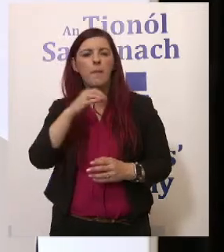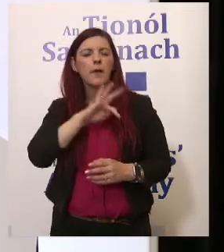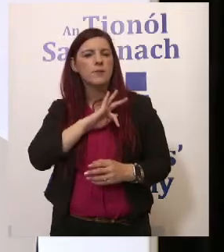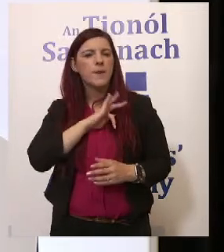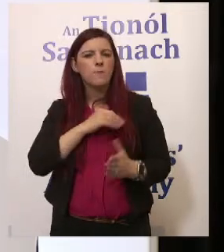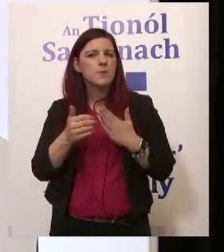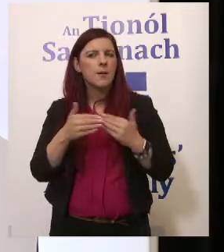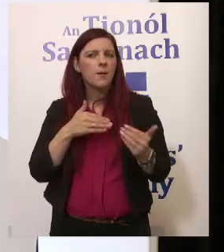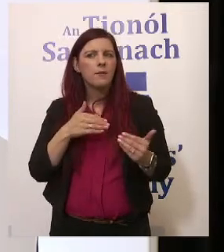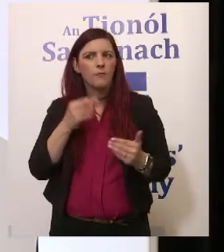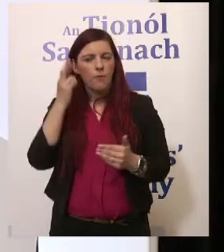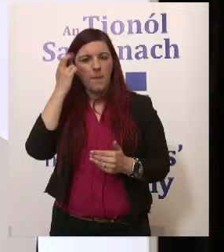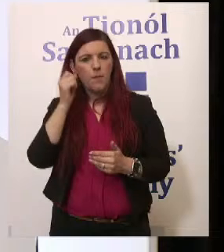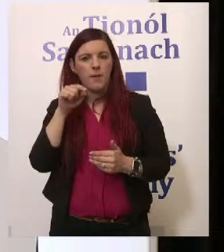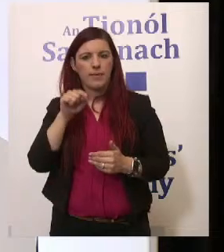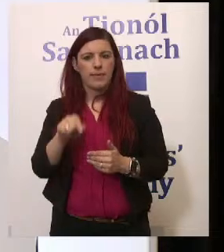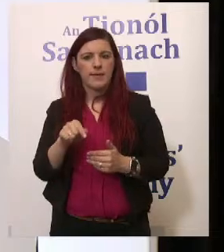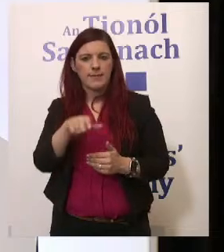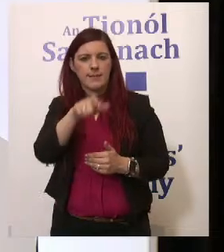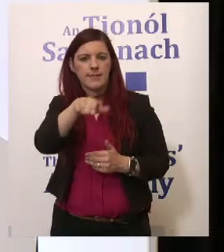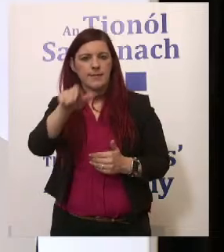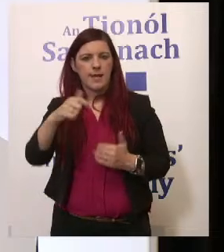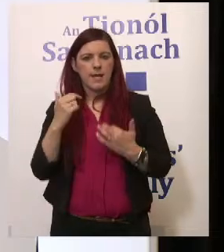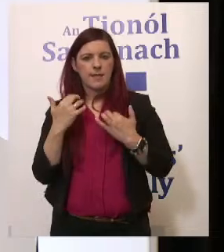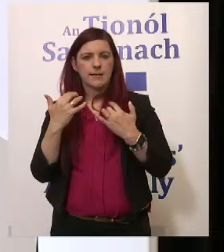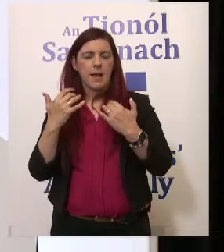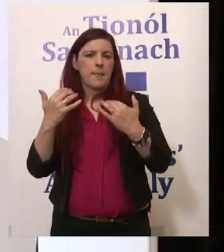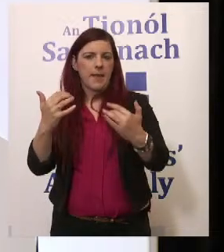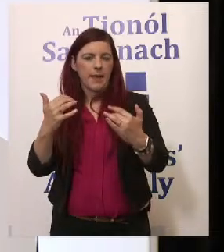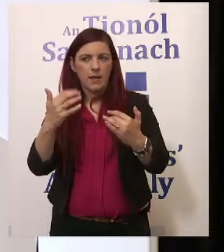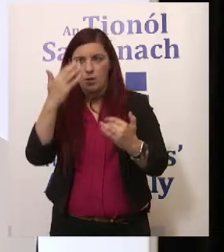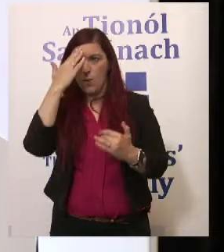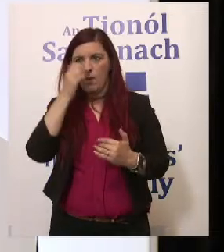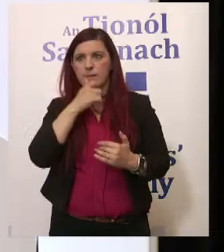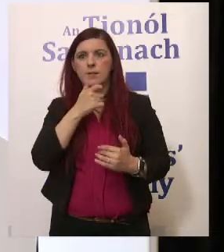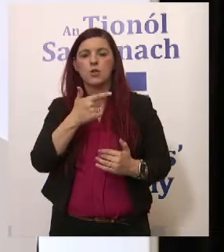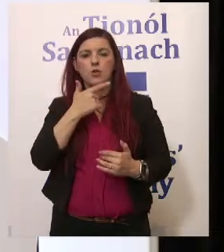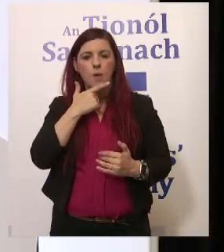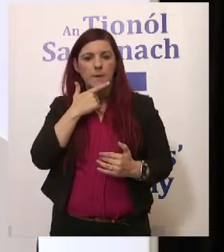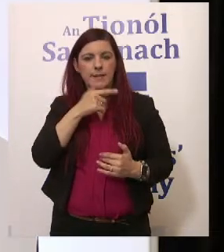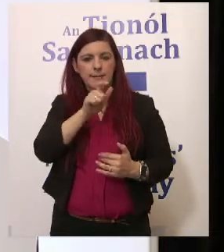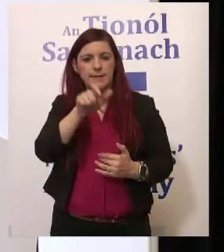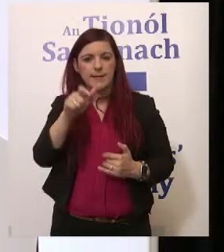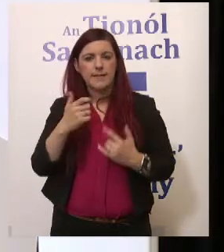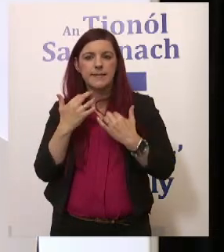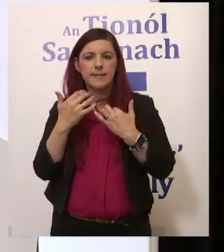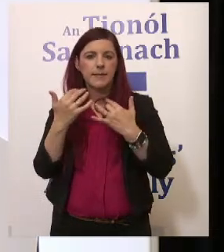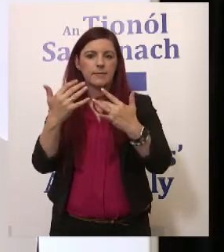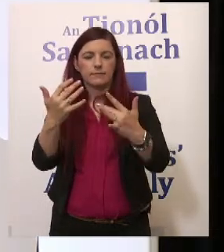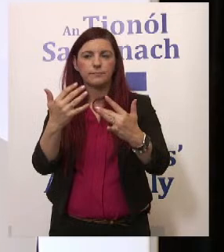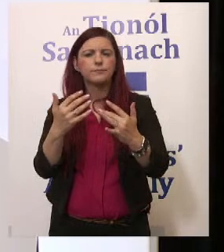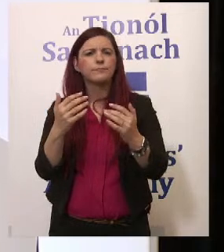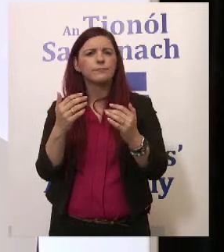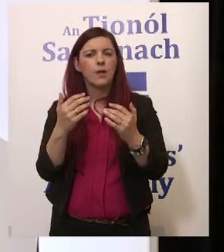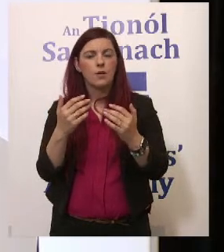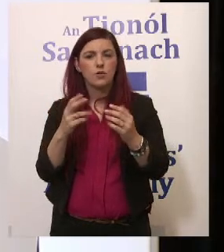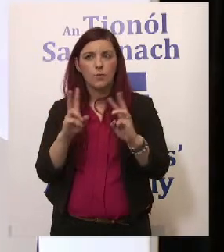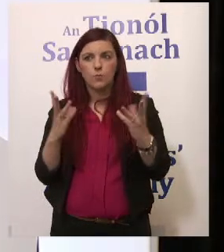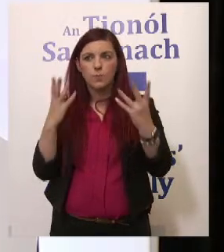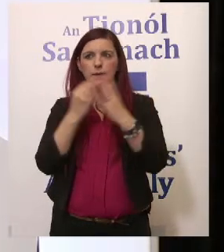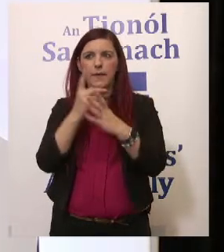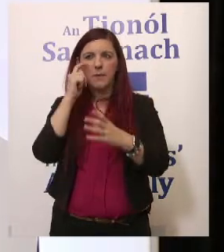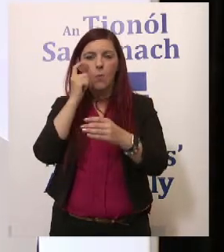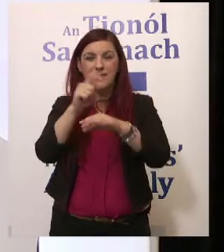that this Citizens Assembly, which is known as our Dublin's Citizens Assembly, shall be convened to consider the type of directly elected